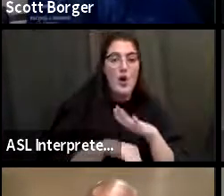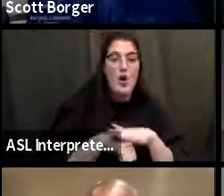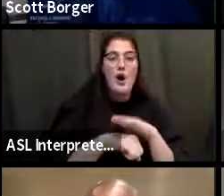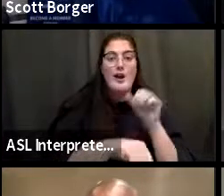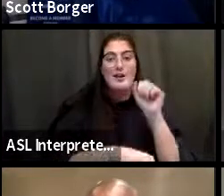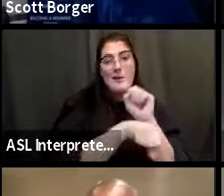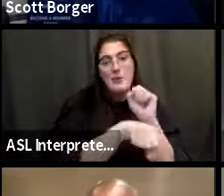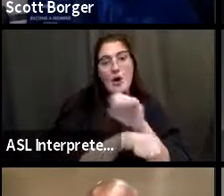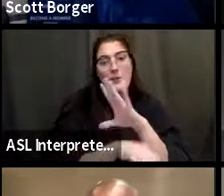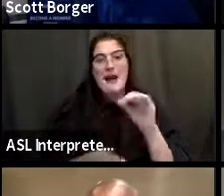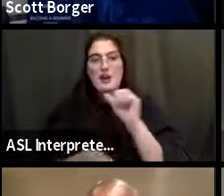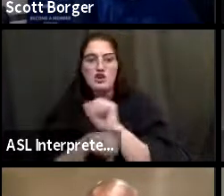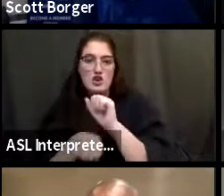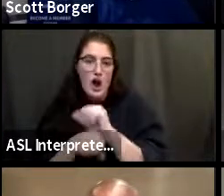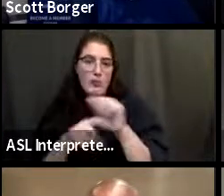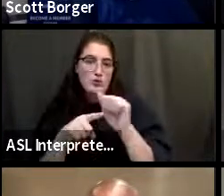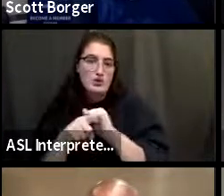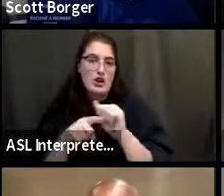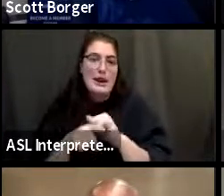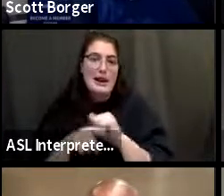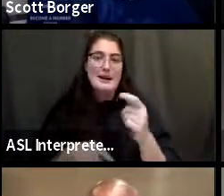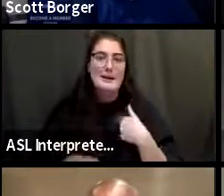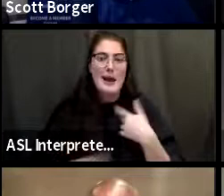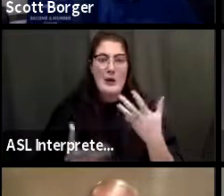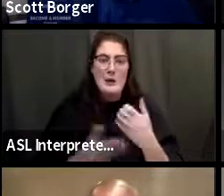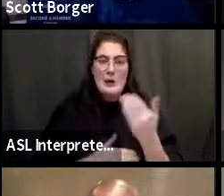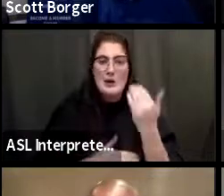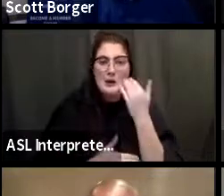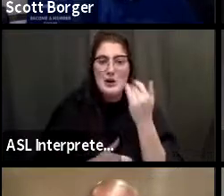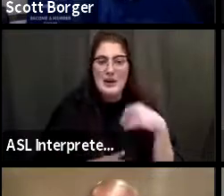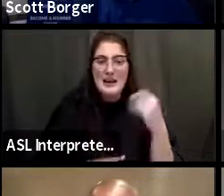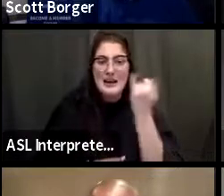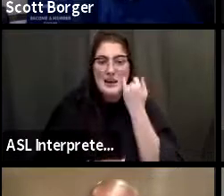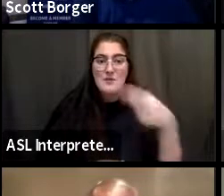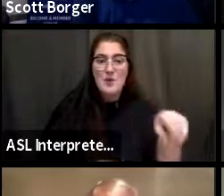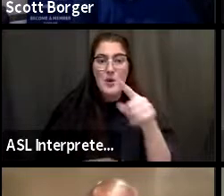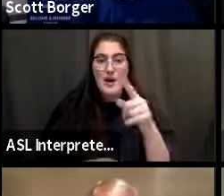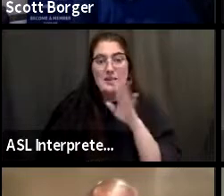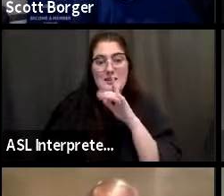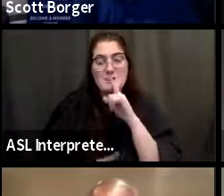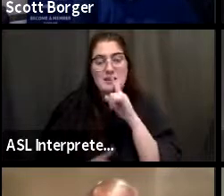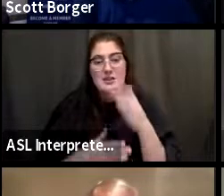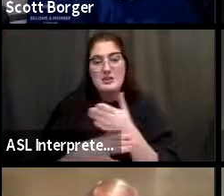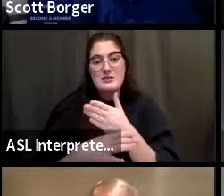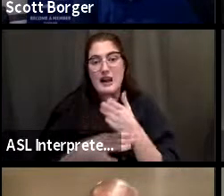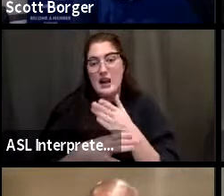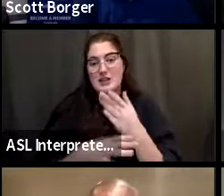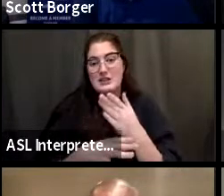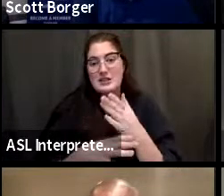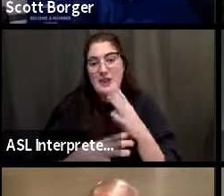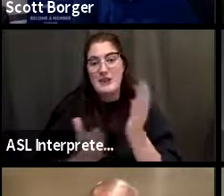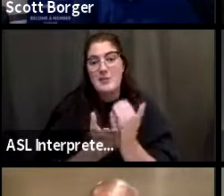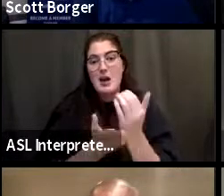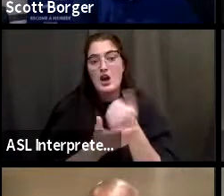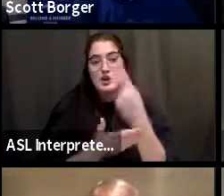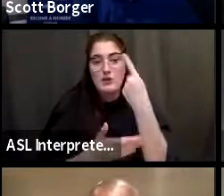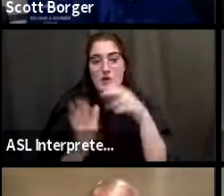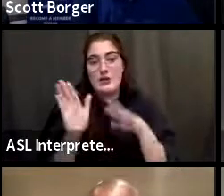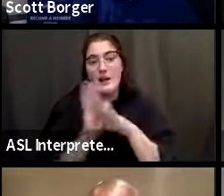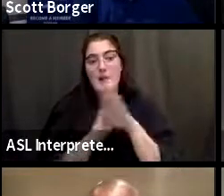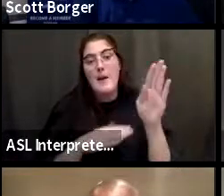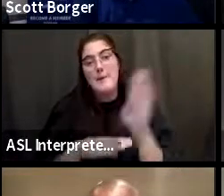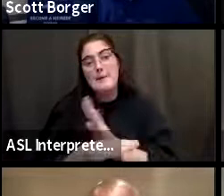mayor or director could speak to where there is space in the budget for the development of businesses owned